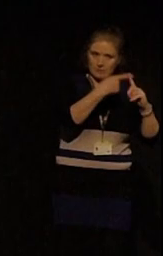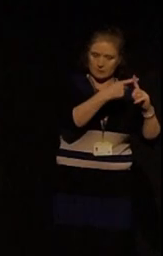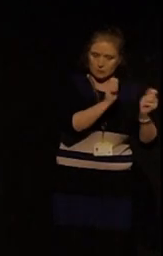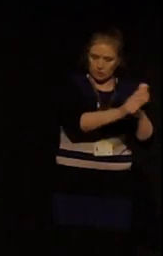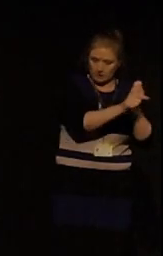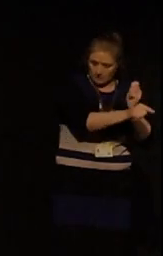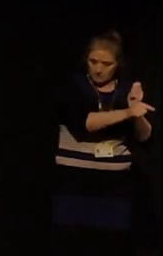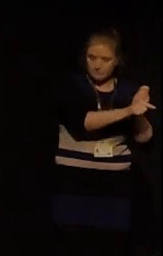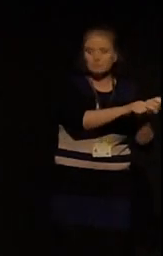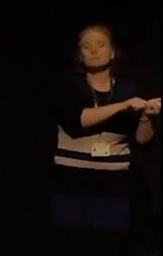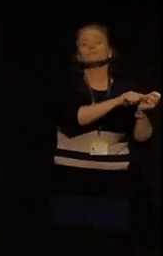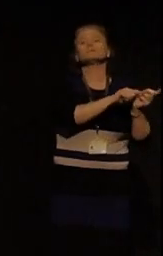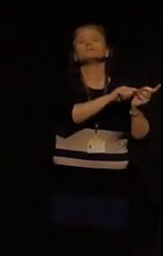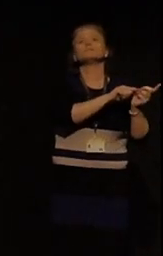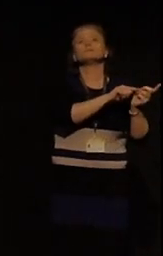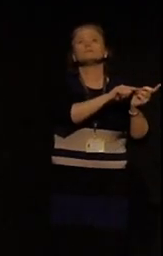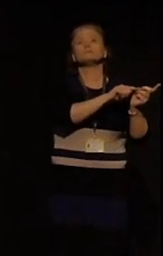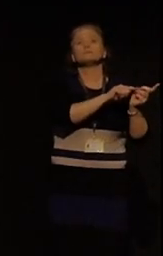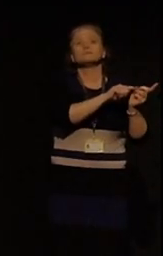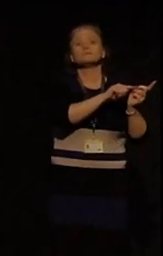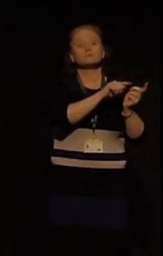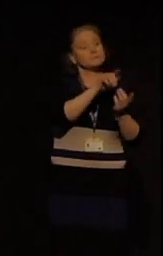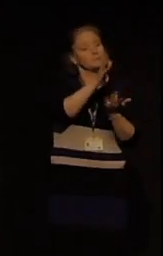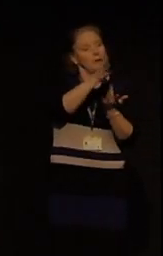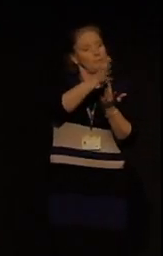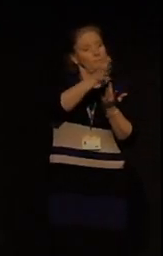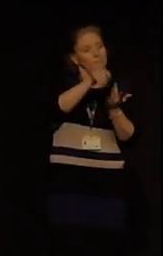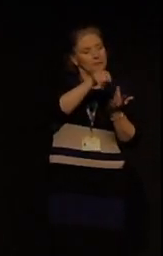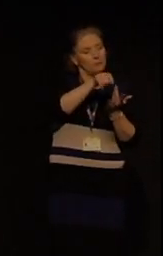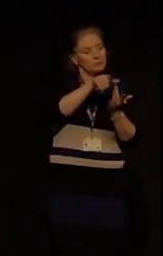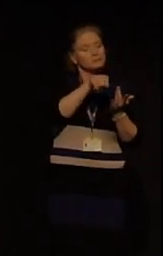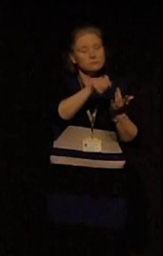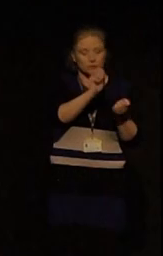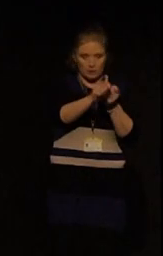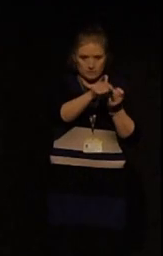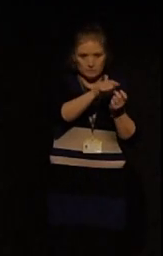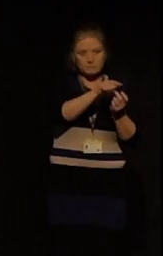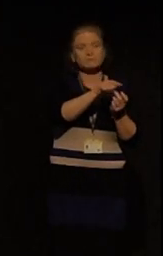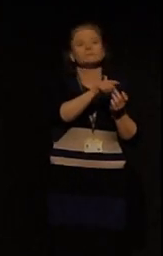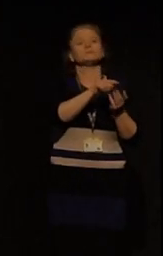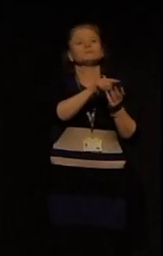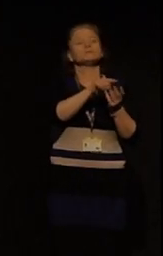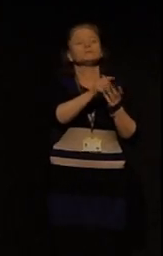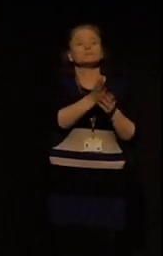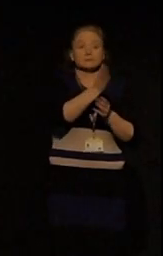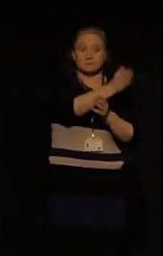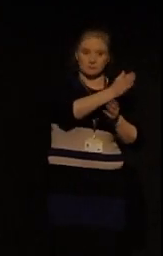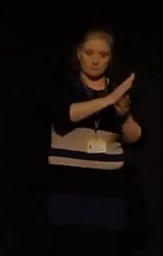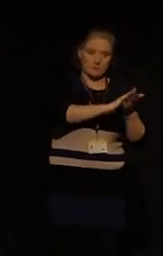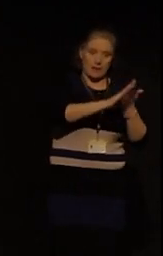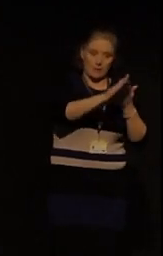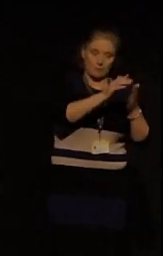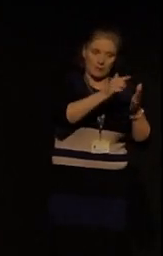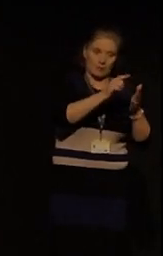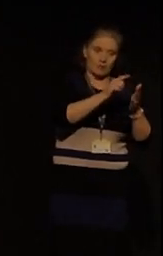saw it also changing in the medial geniculate body. We also saw it changing in the left